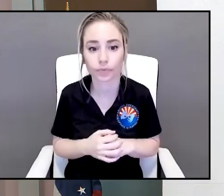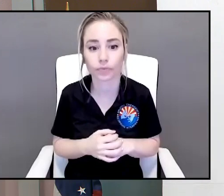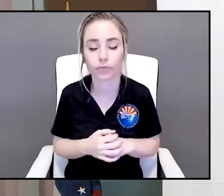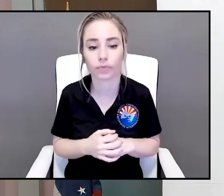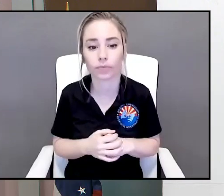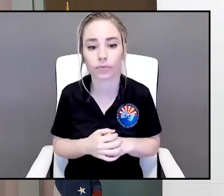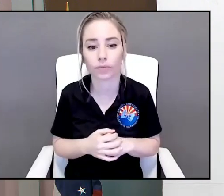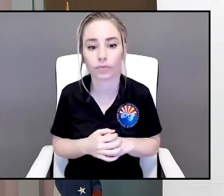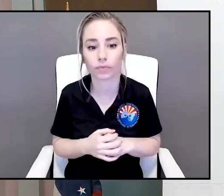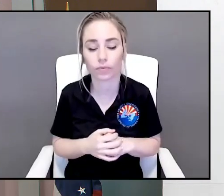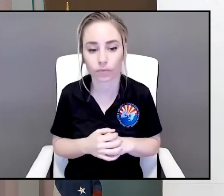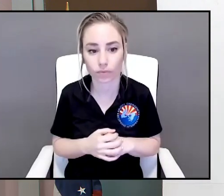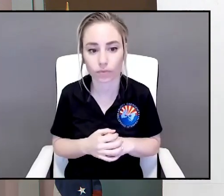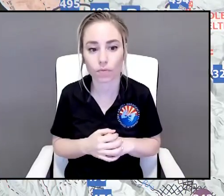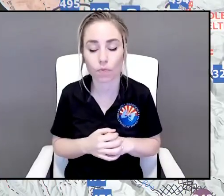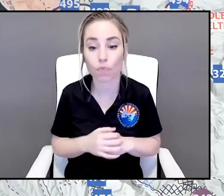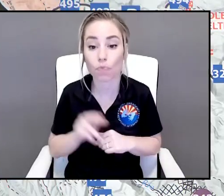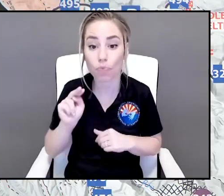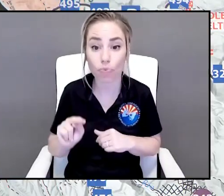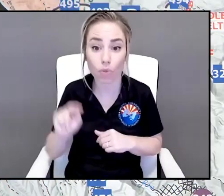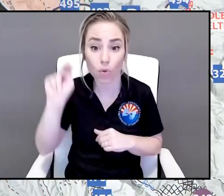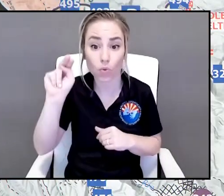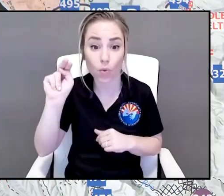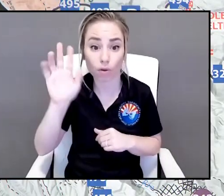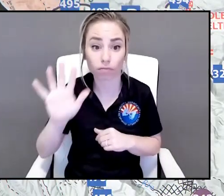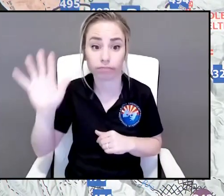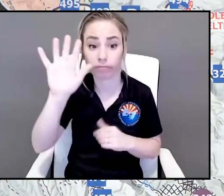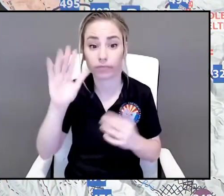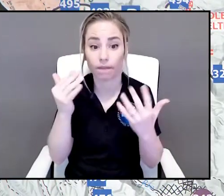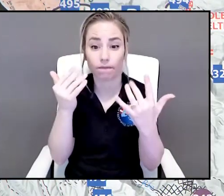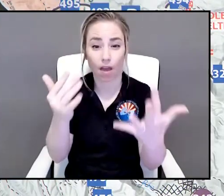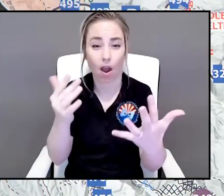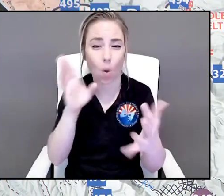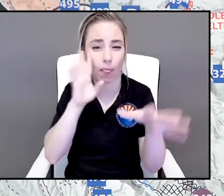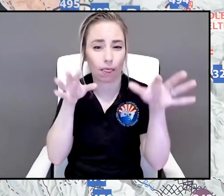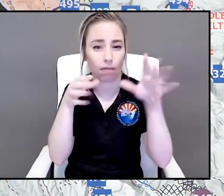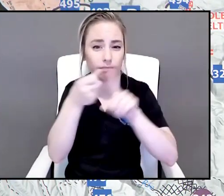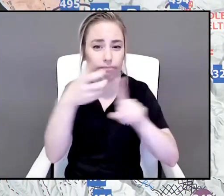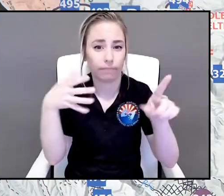Also, on the very north side of the fire, I'll point out some stuff to you there.